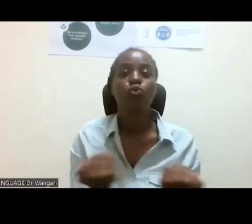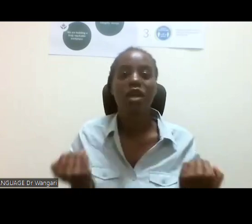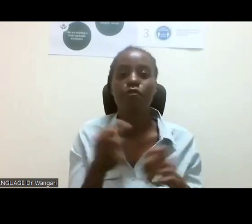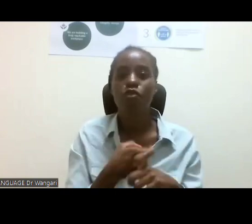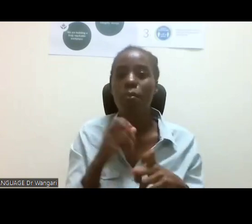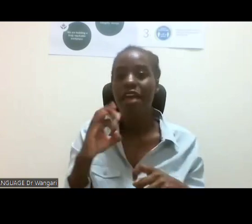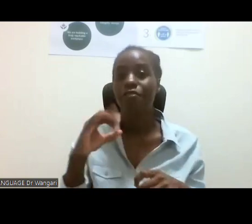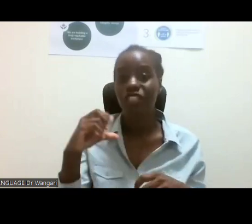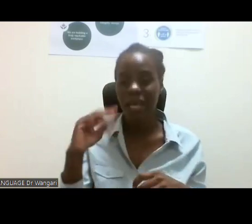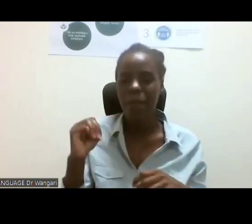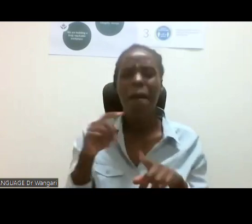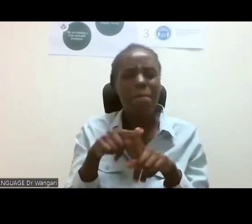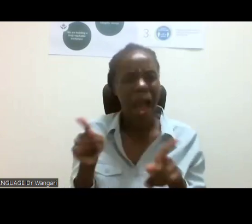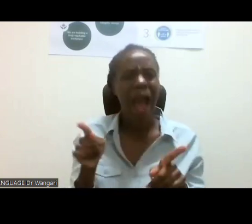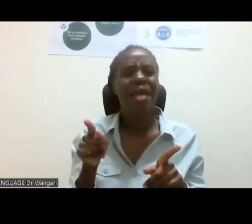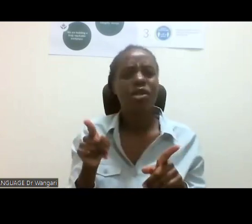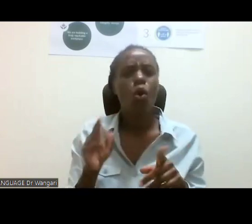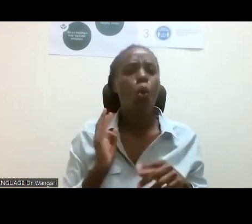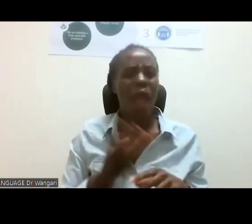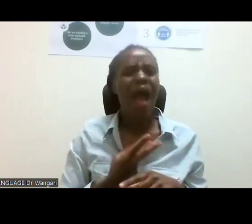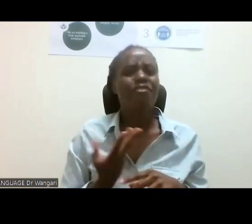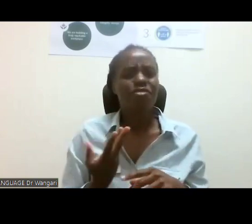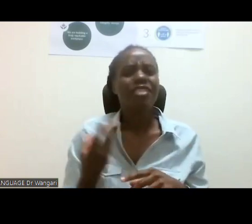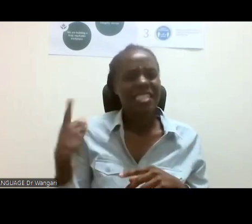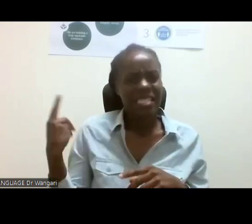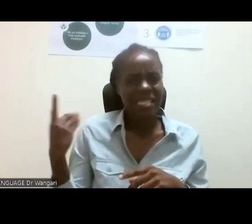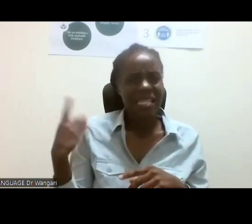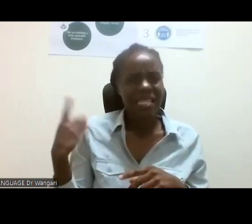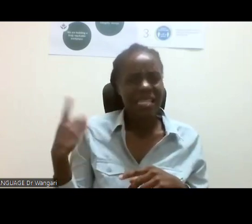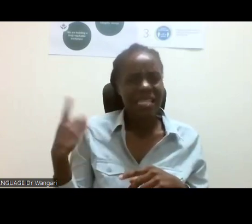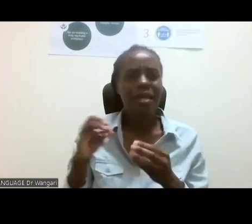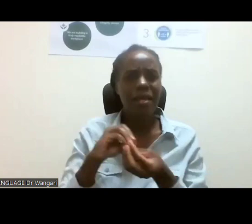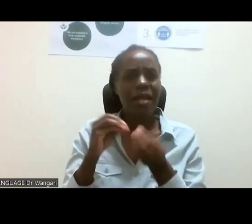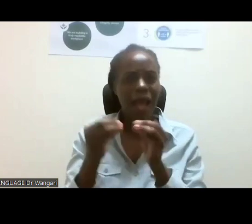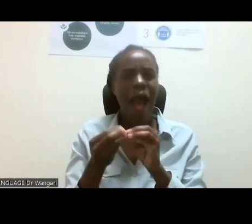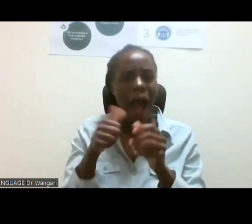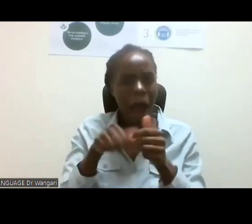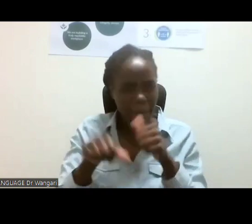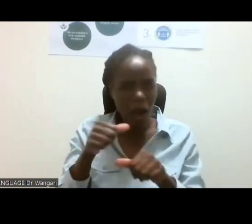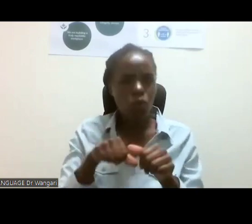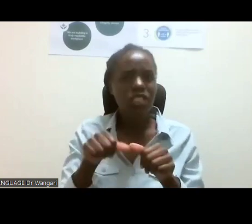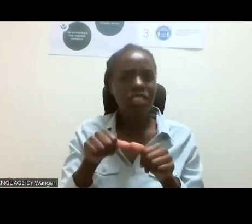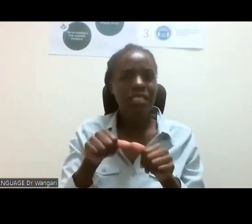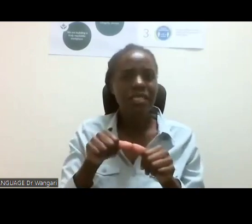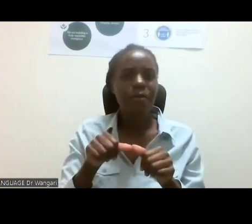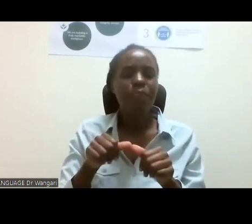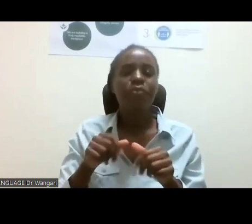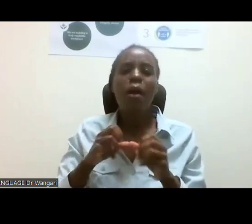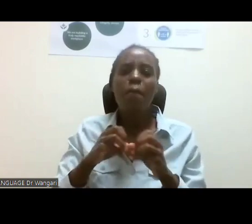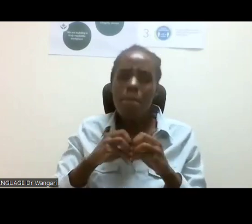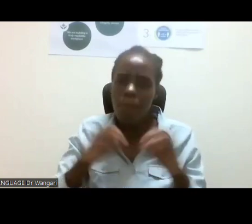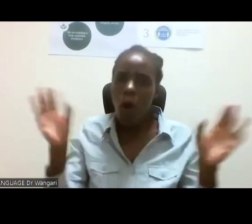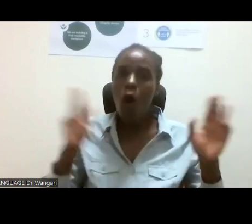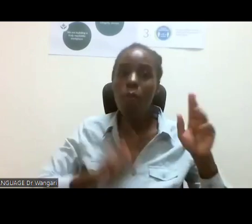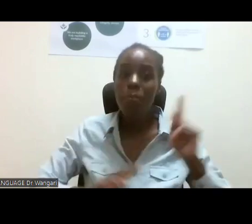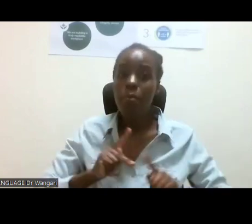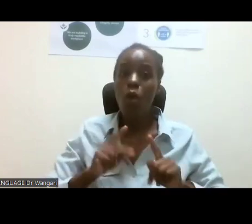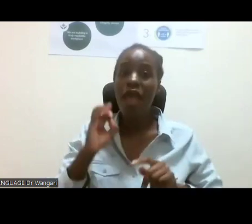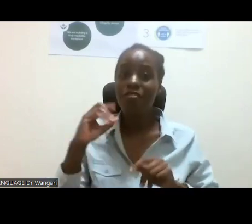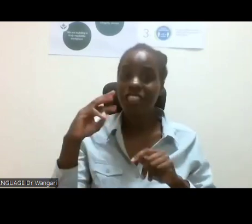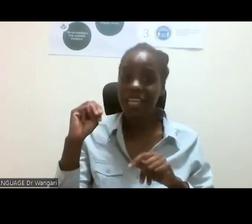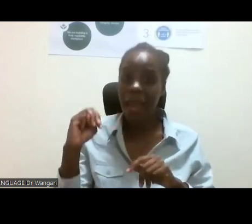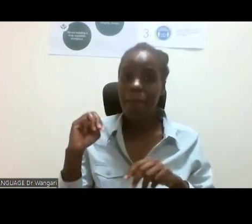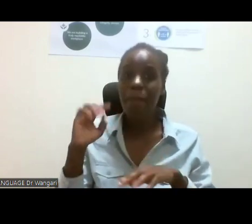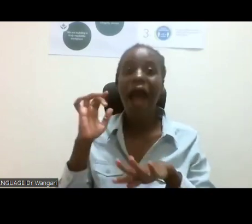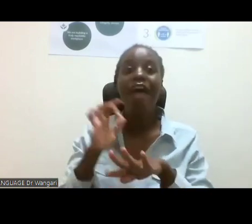it is disturbing to learn from the survey that counties with the highest knowledge of FGM are the ones with the highest prevalence of FGM. Notably,